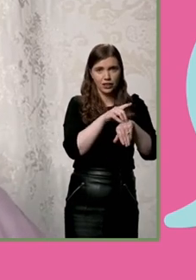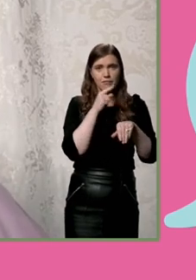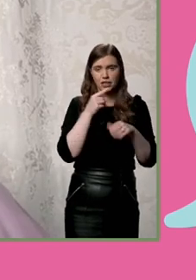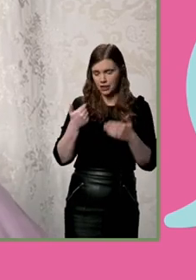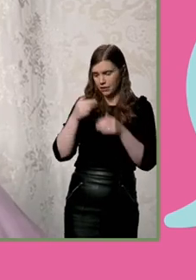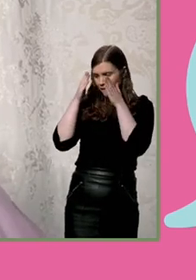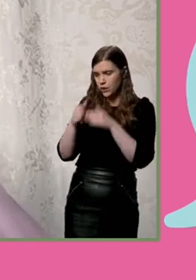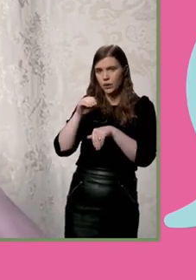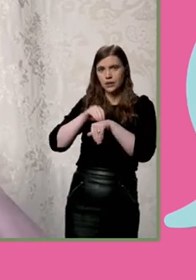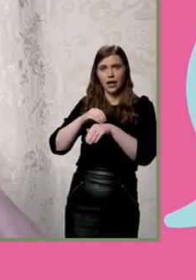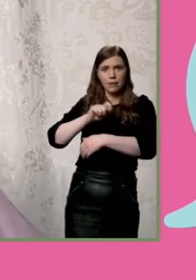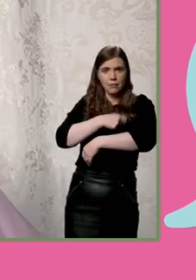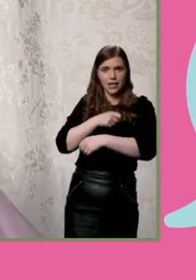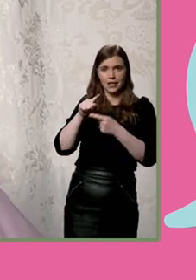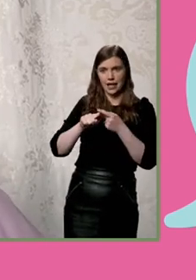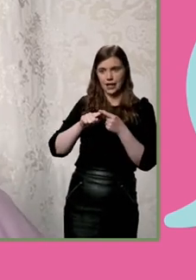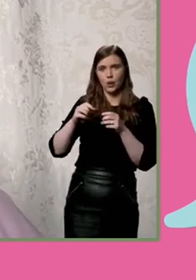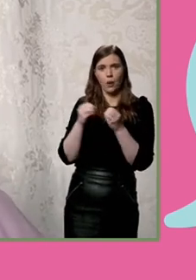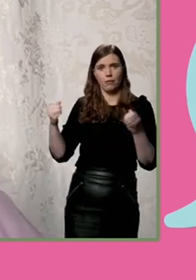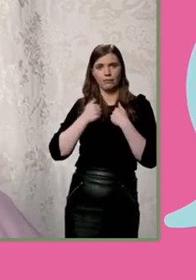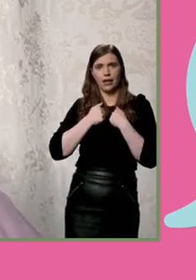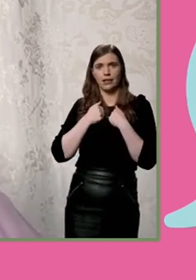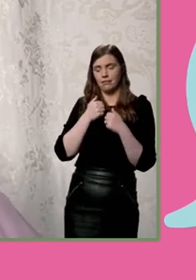I'm focusing on baking and building up my small business.